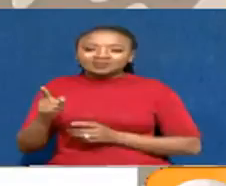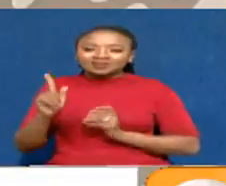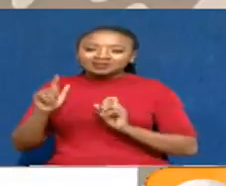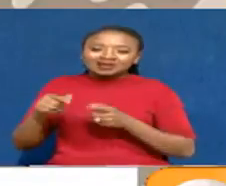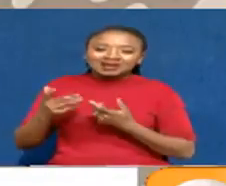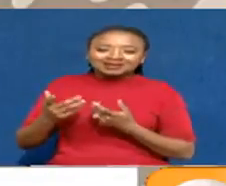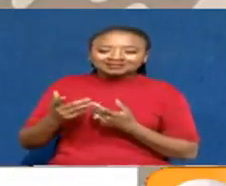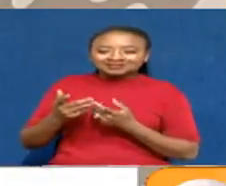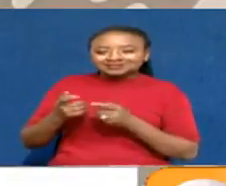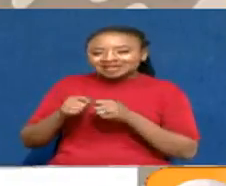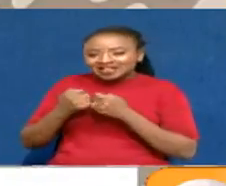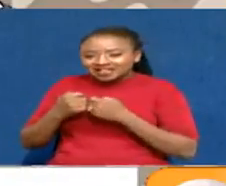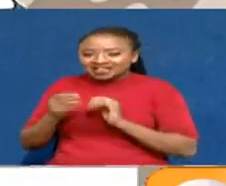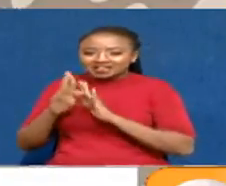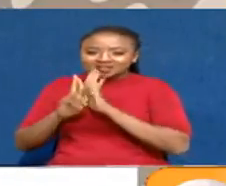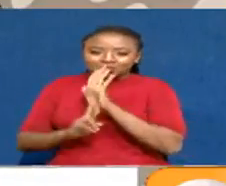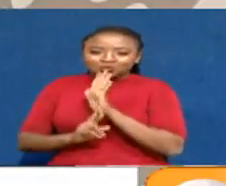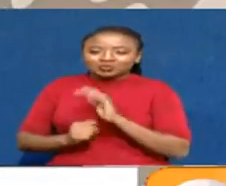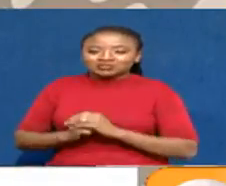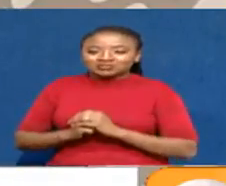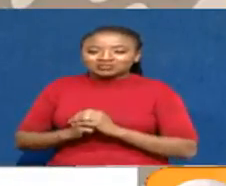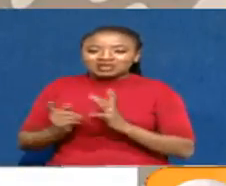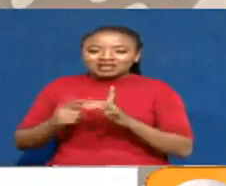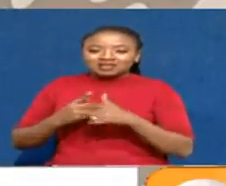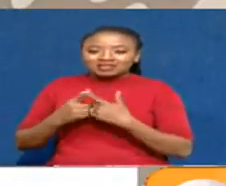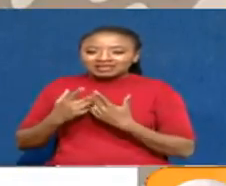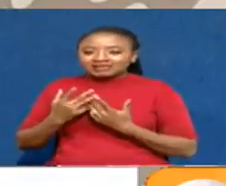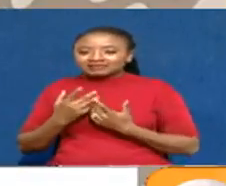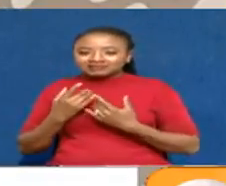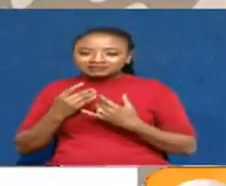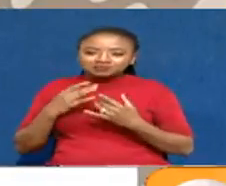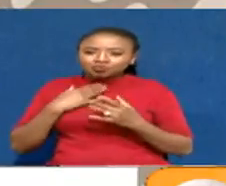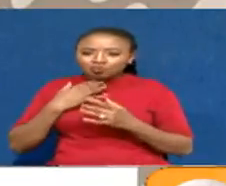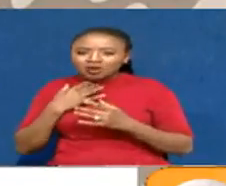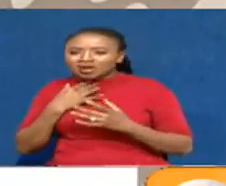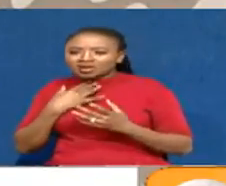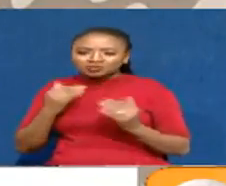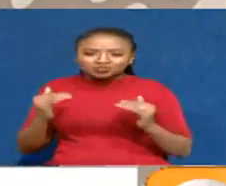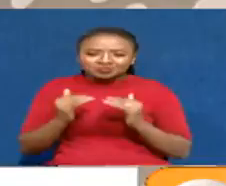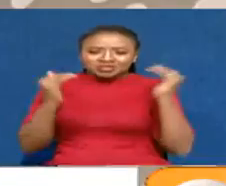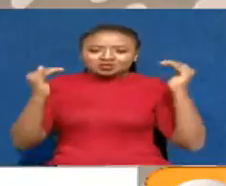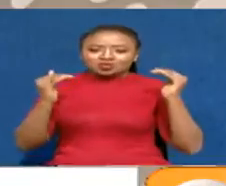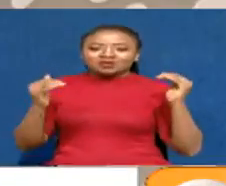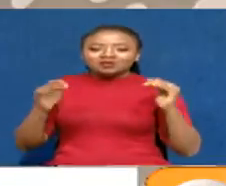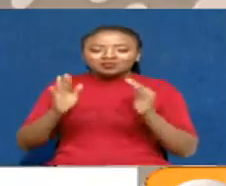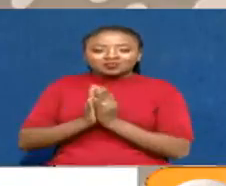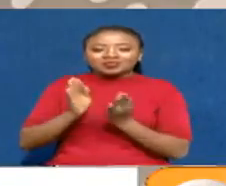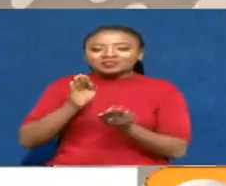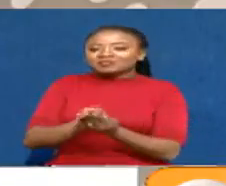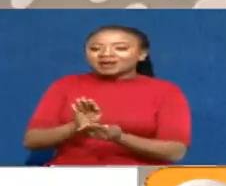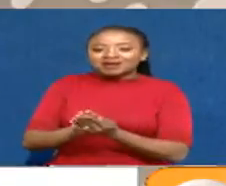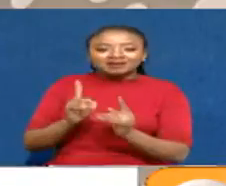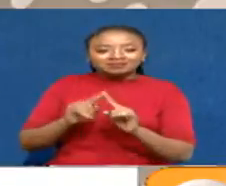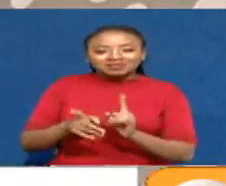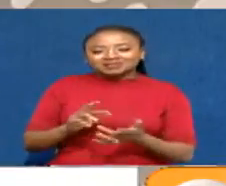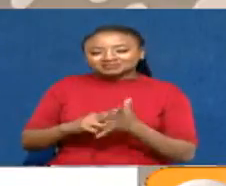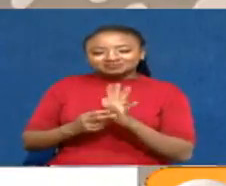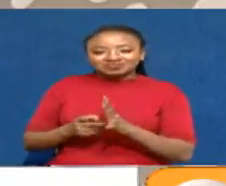of regulations. Mm. And then we try to catch up. So before that happens, definitely one